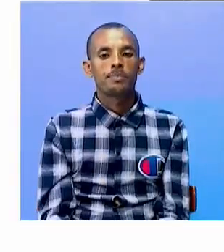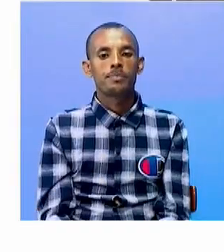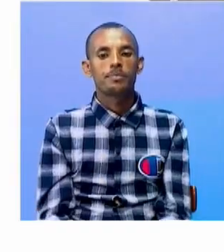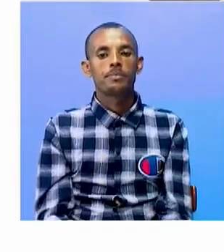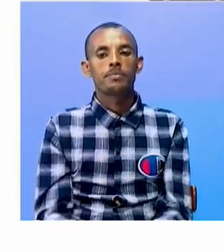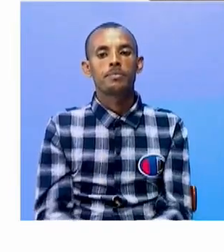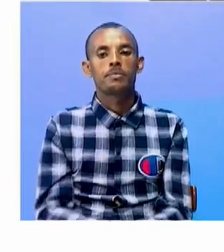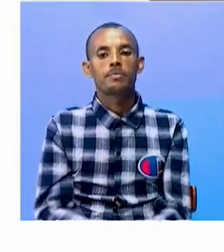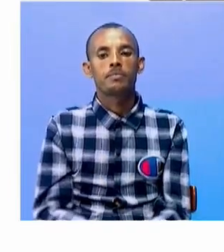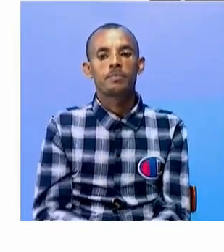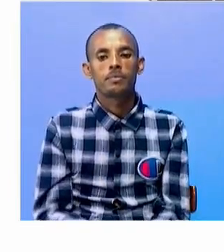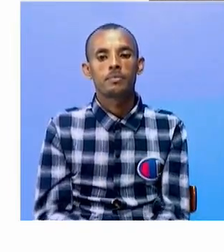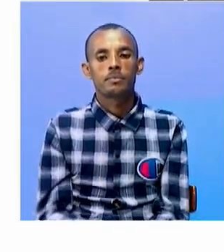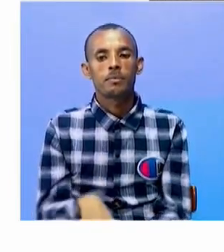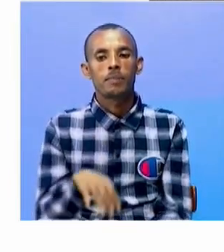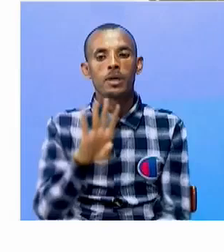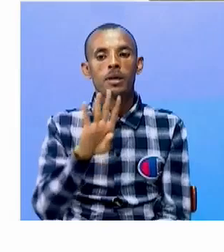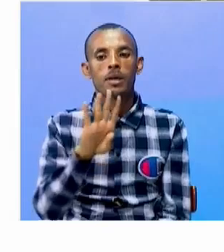B,